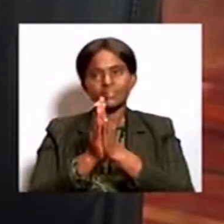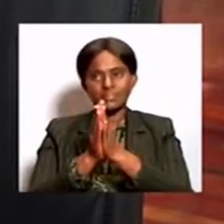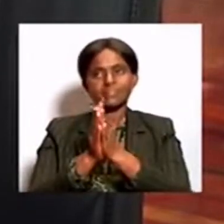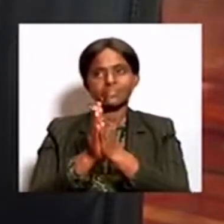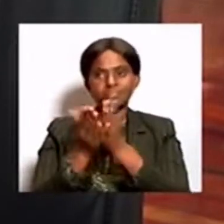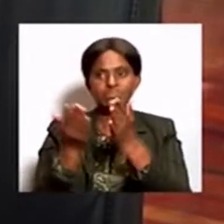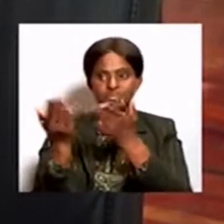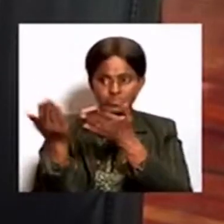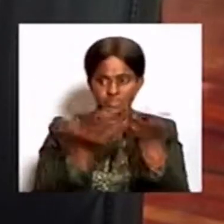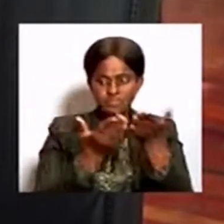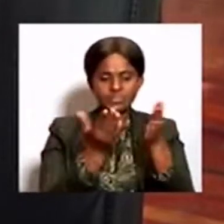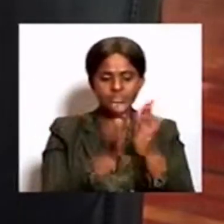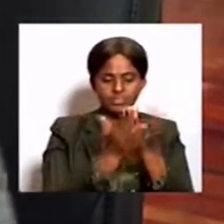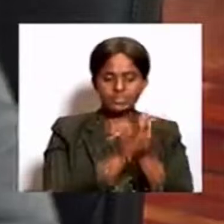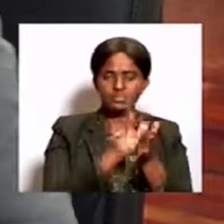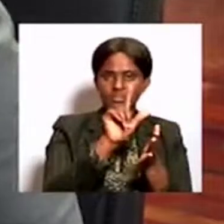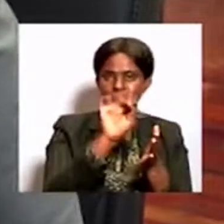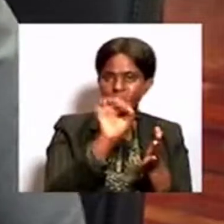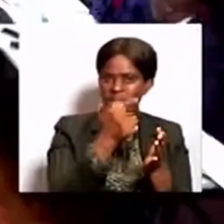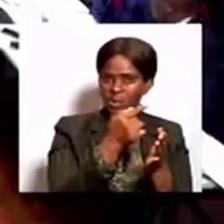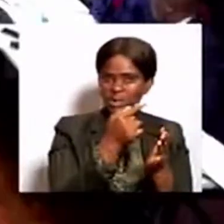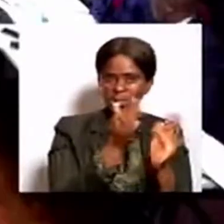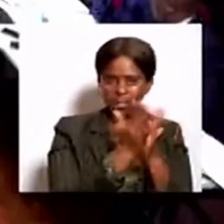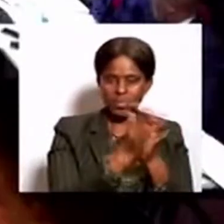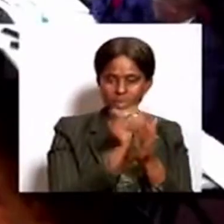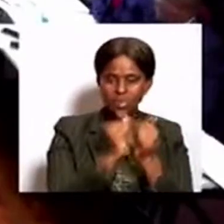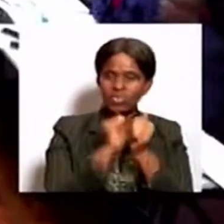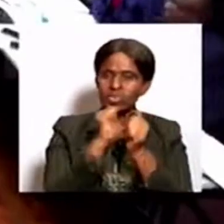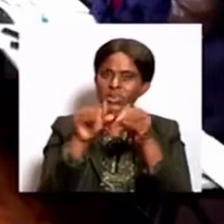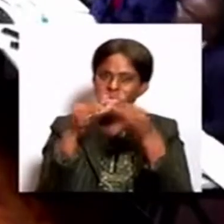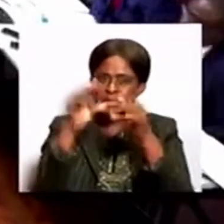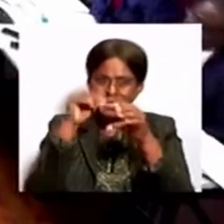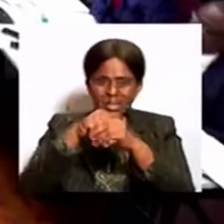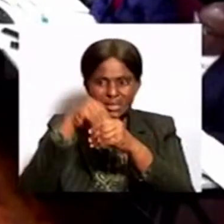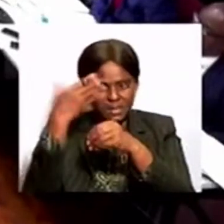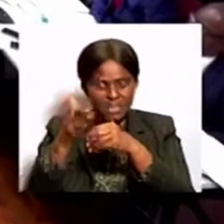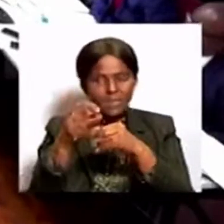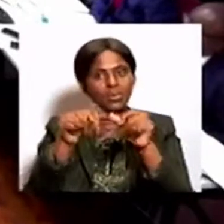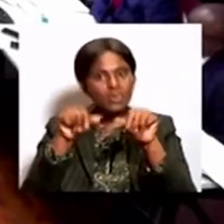logbook. Which was not given to the external auditor.